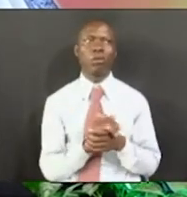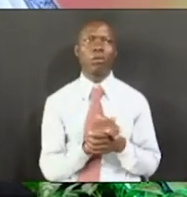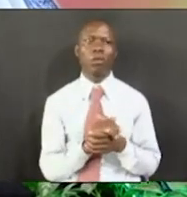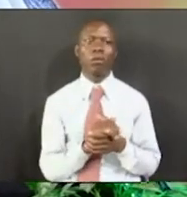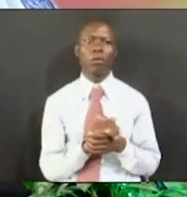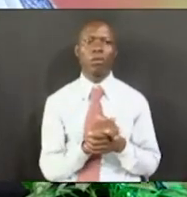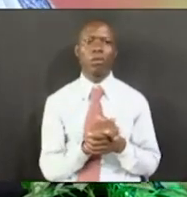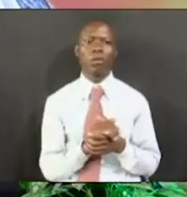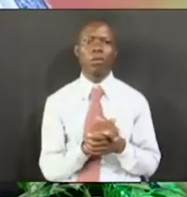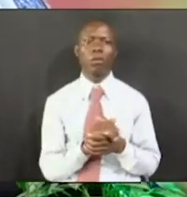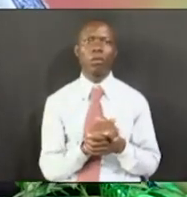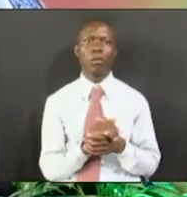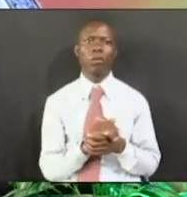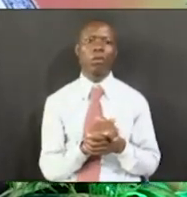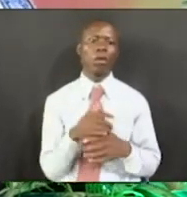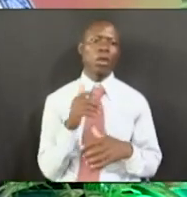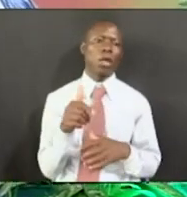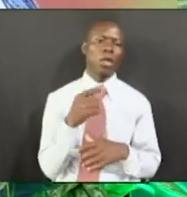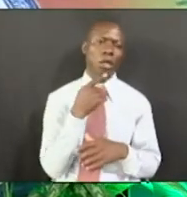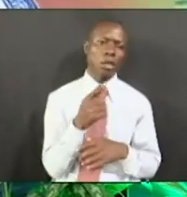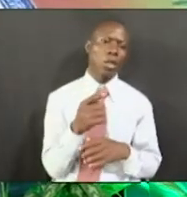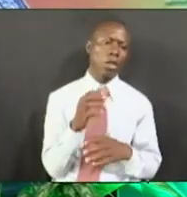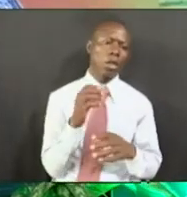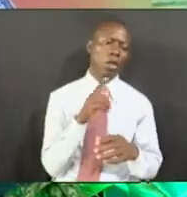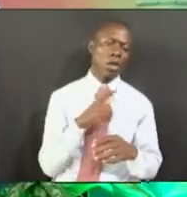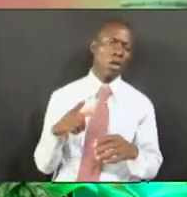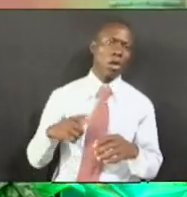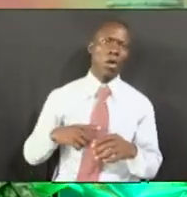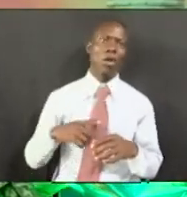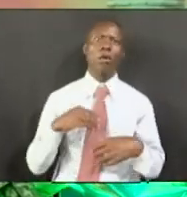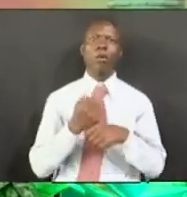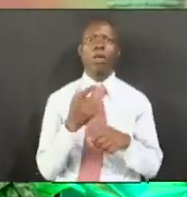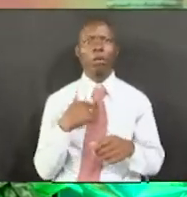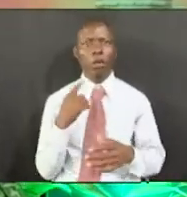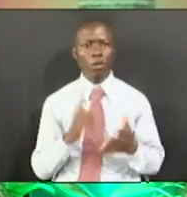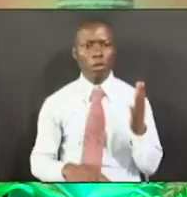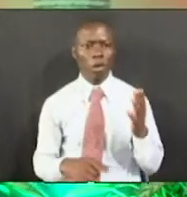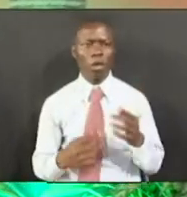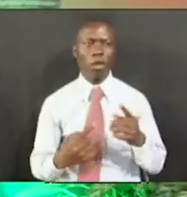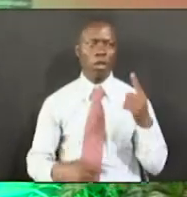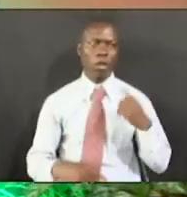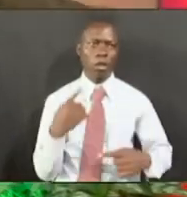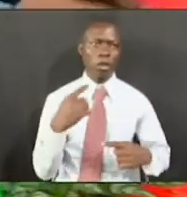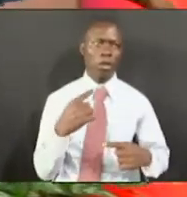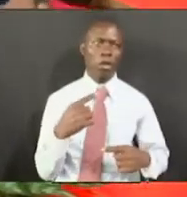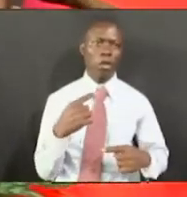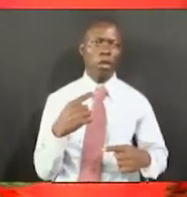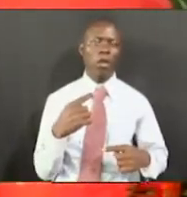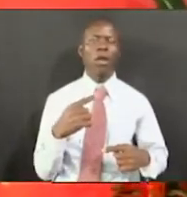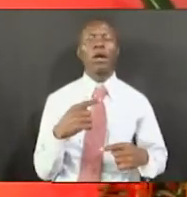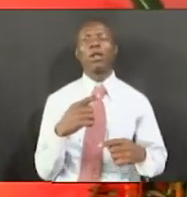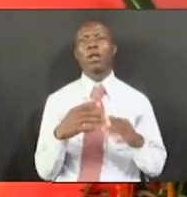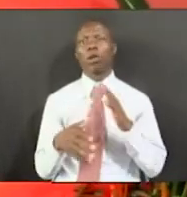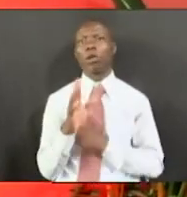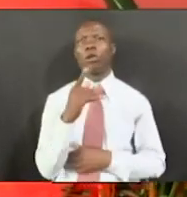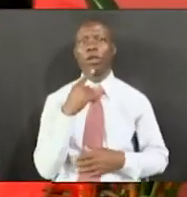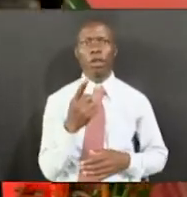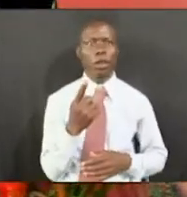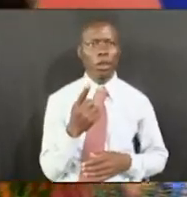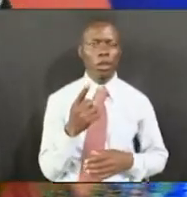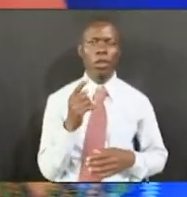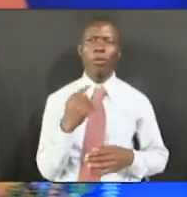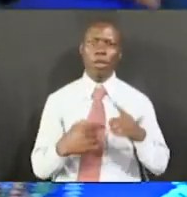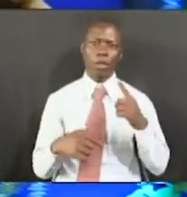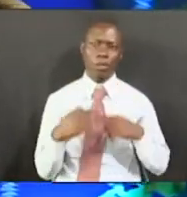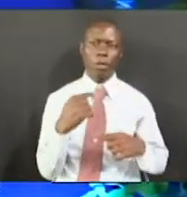So Shamgar prayed and said, Lord, make me a what? And God was able to make him. So are